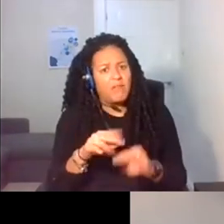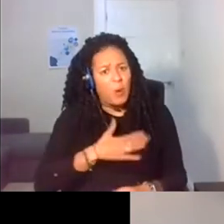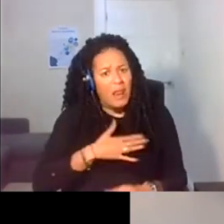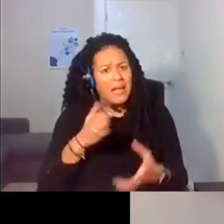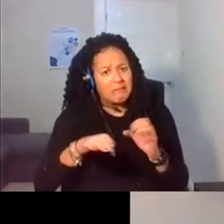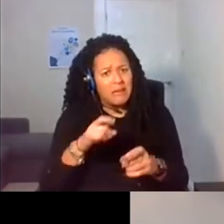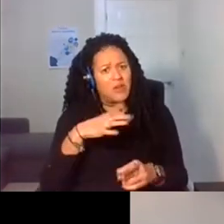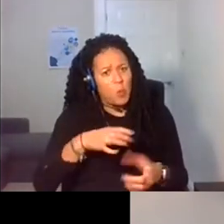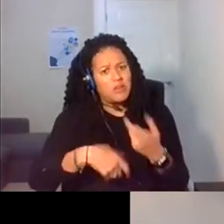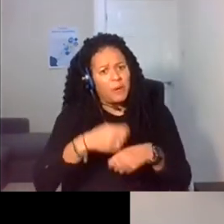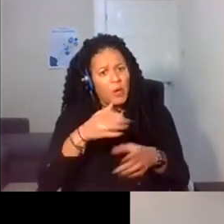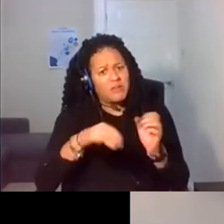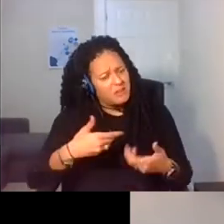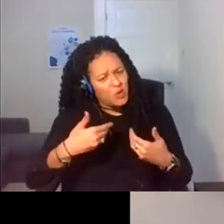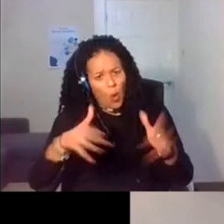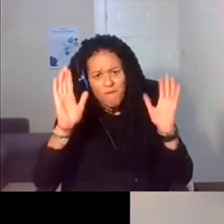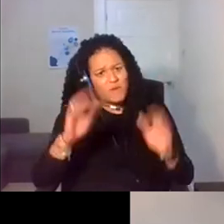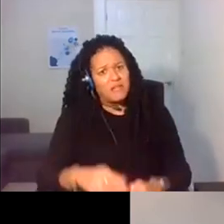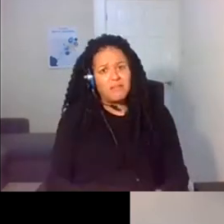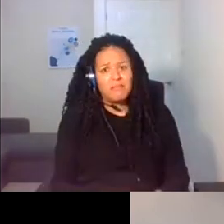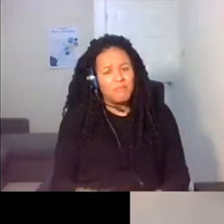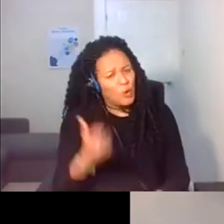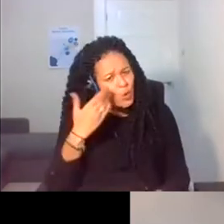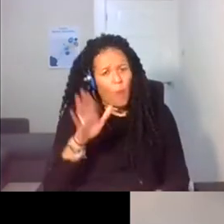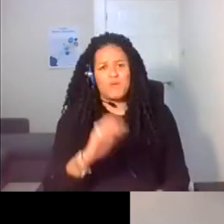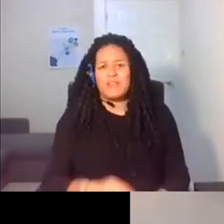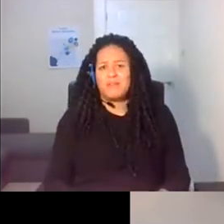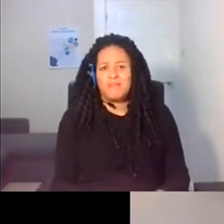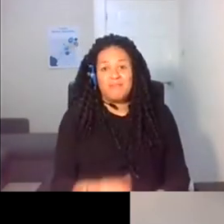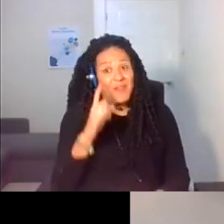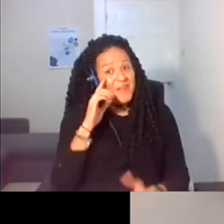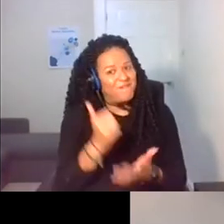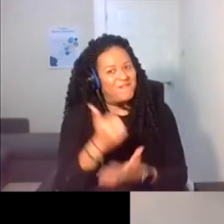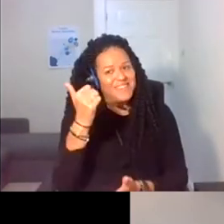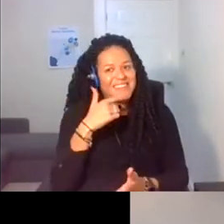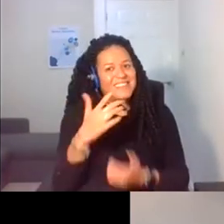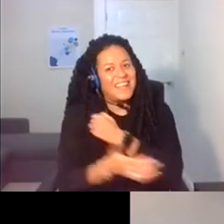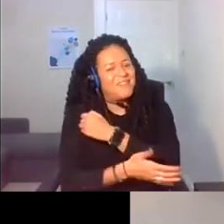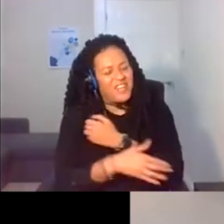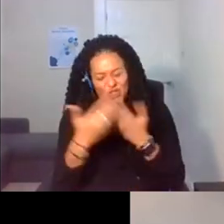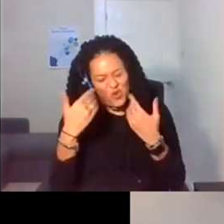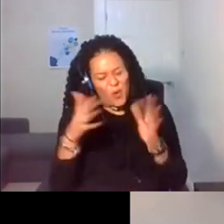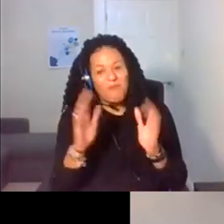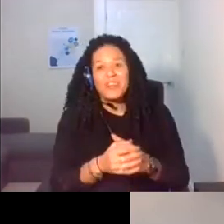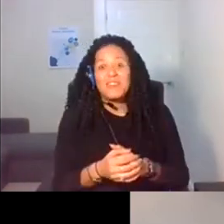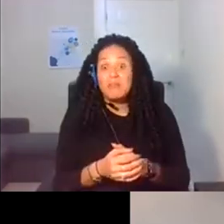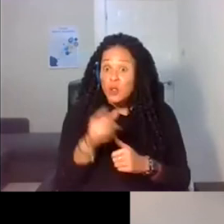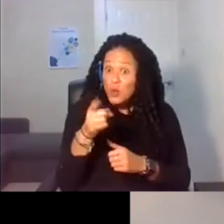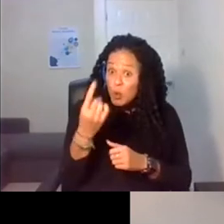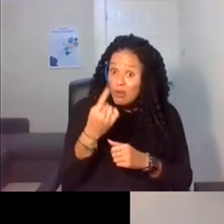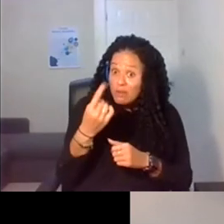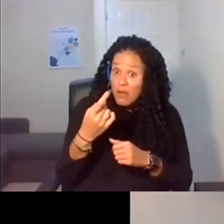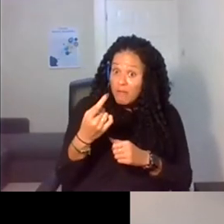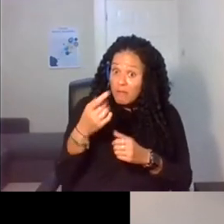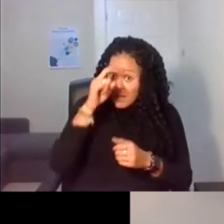become a scientist, just go for it. Just go for it. I think that's absolutely fabulous advice. Just go for it. Have you yourself ever